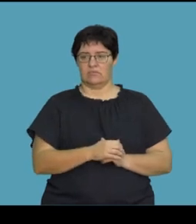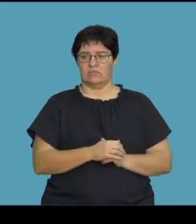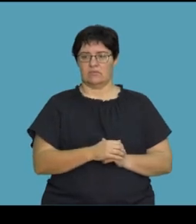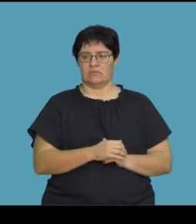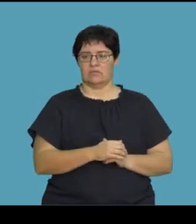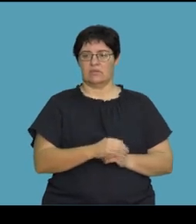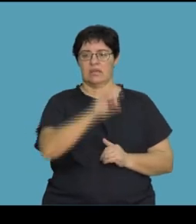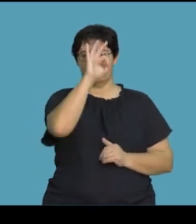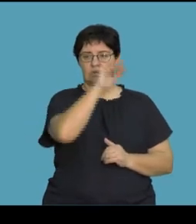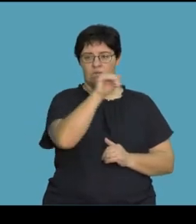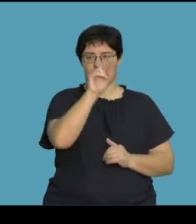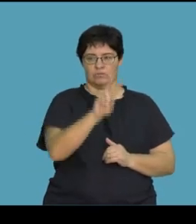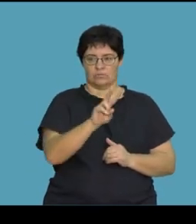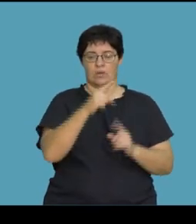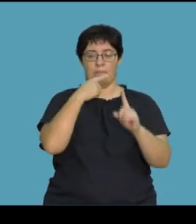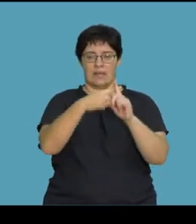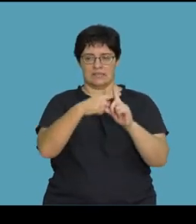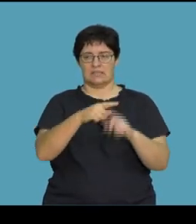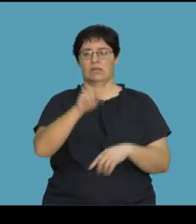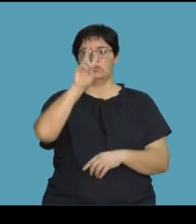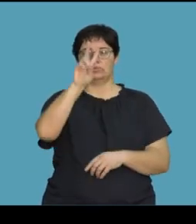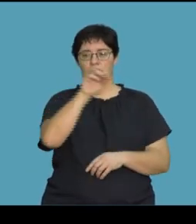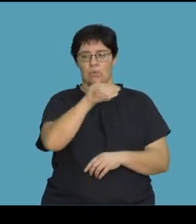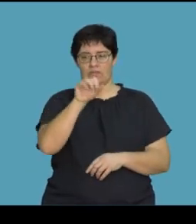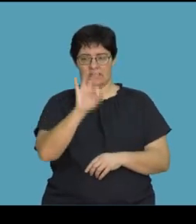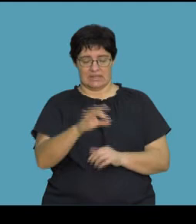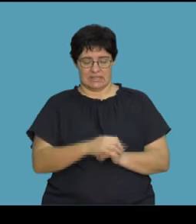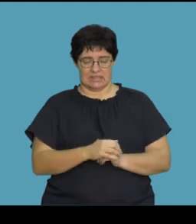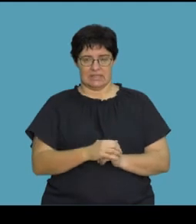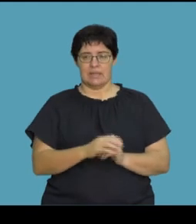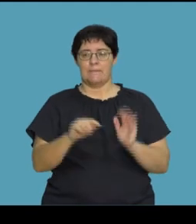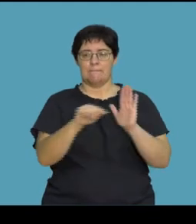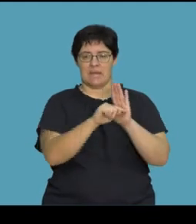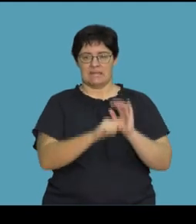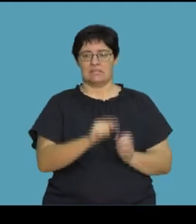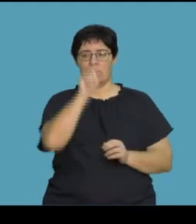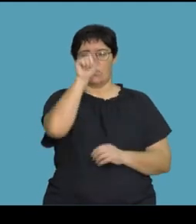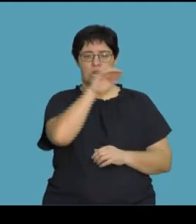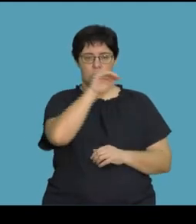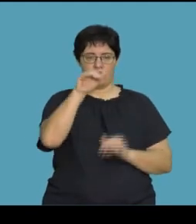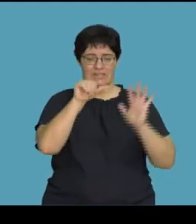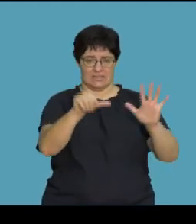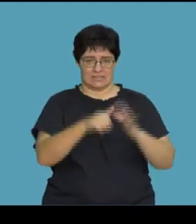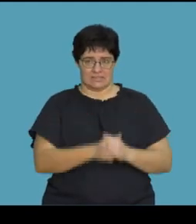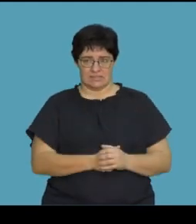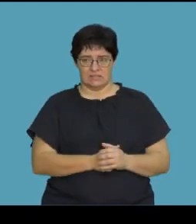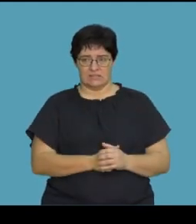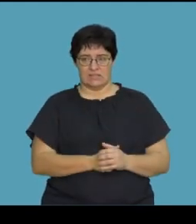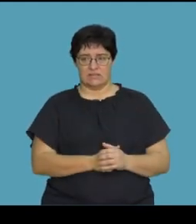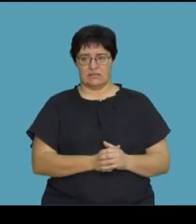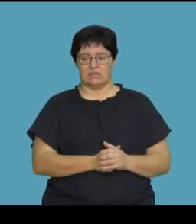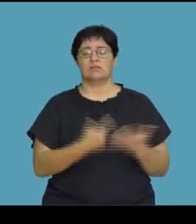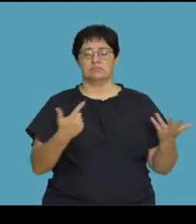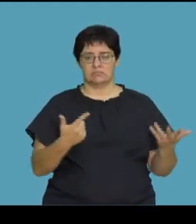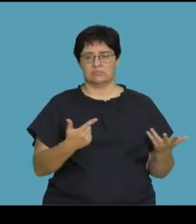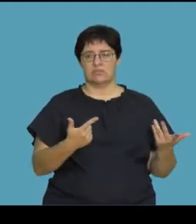3 over 2 plus 2 over 3 minus 1 over 6. And then you